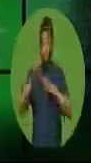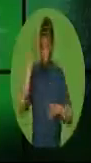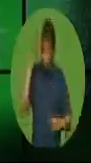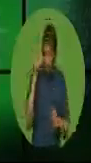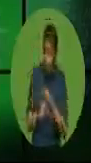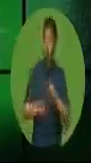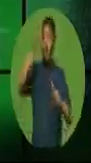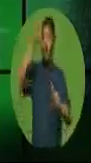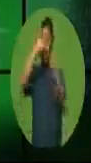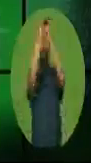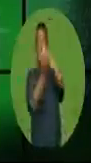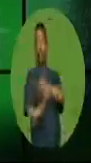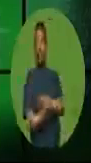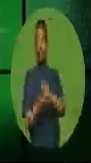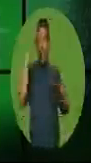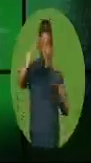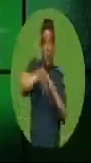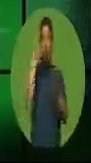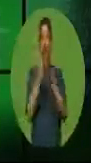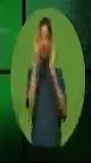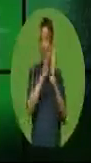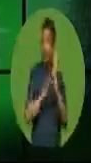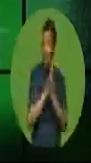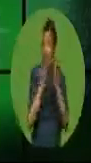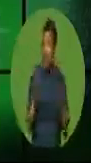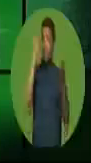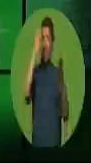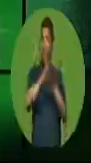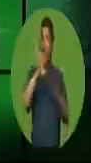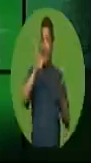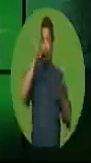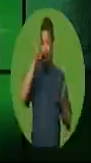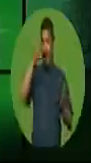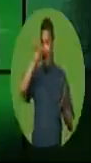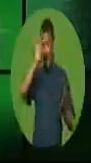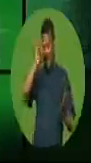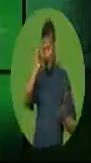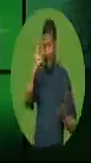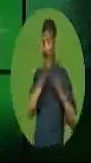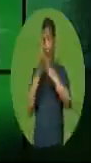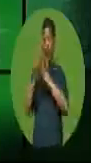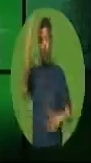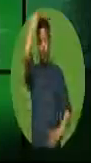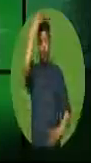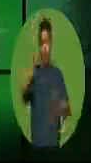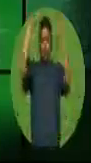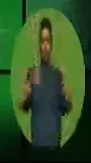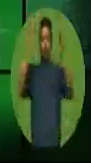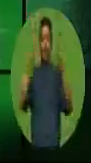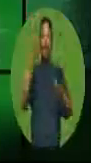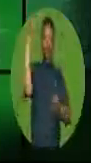Students, do you remember the major shift in economic policy that EPRDF-led